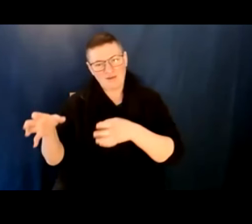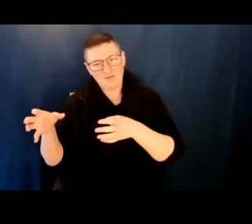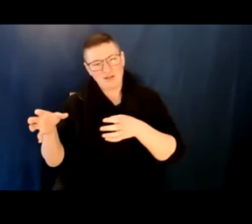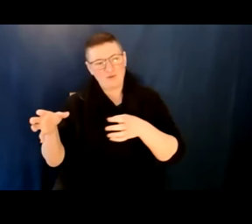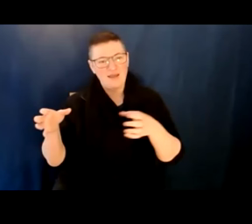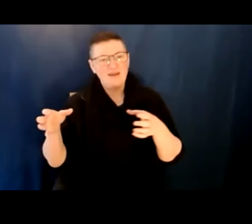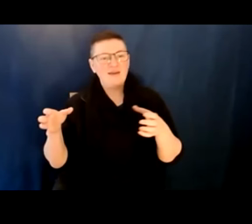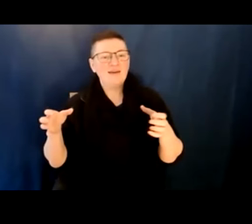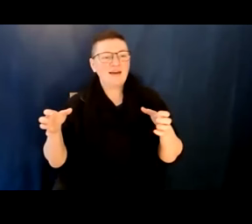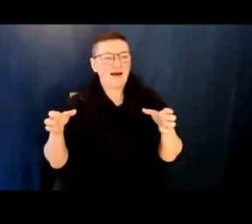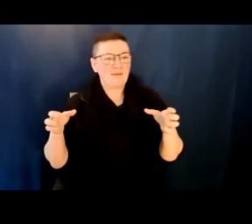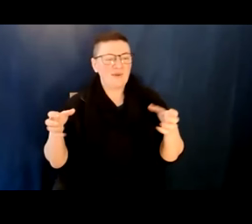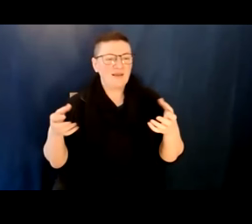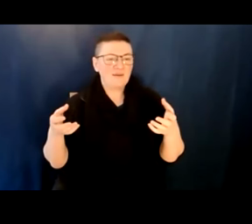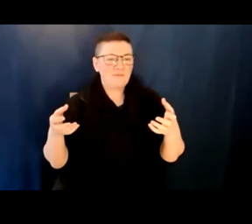talk about them in another way.